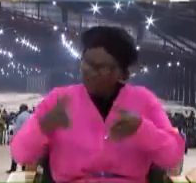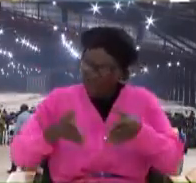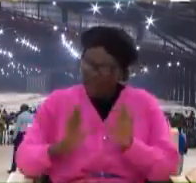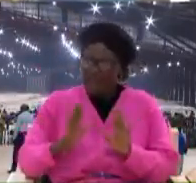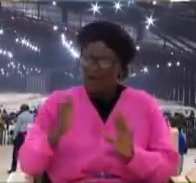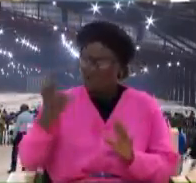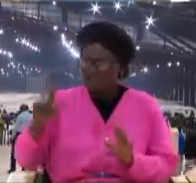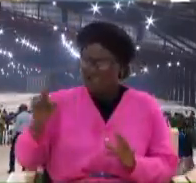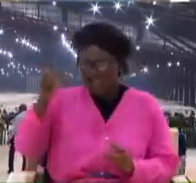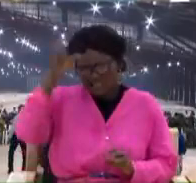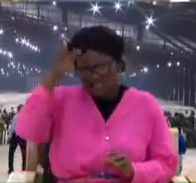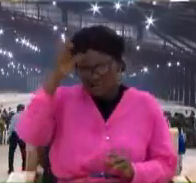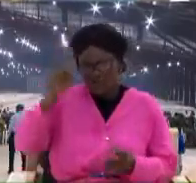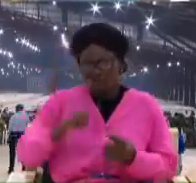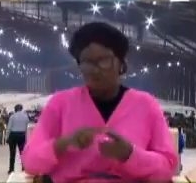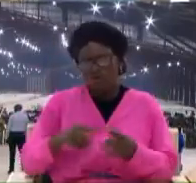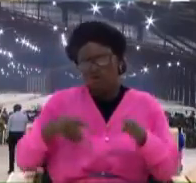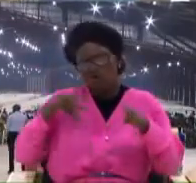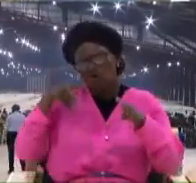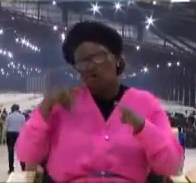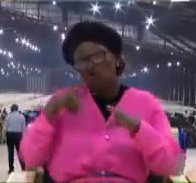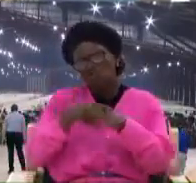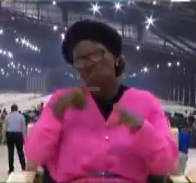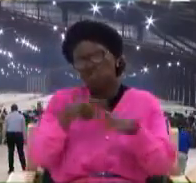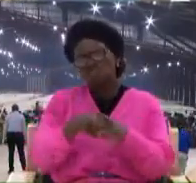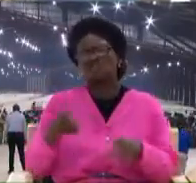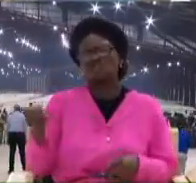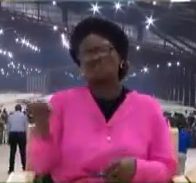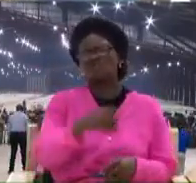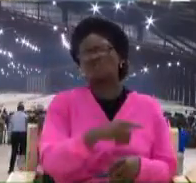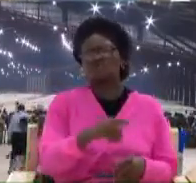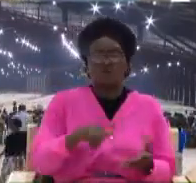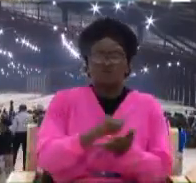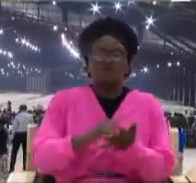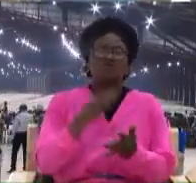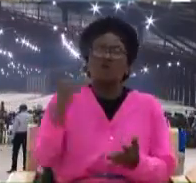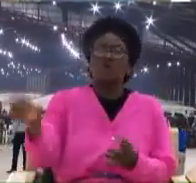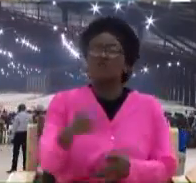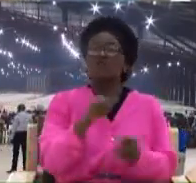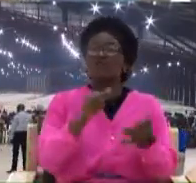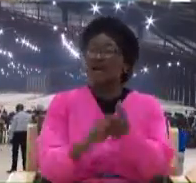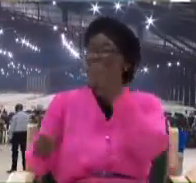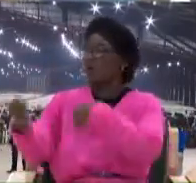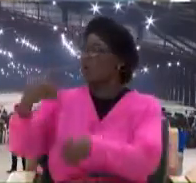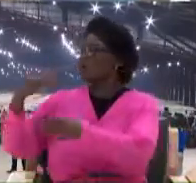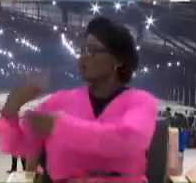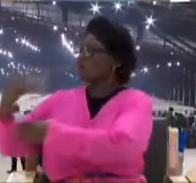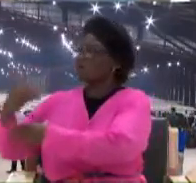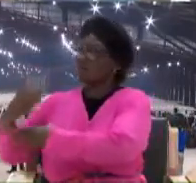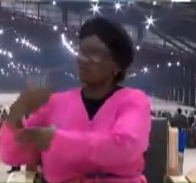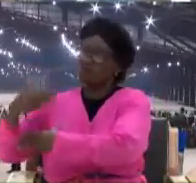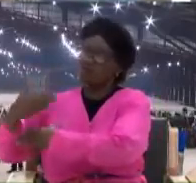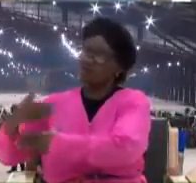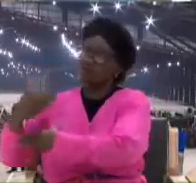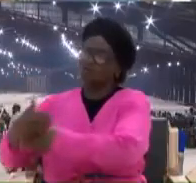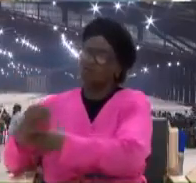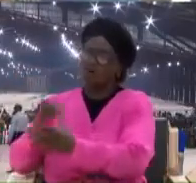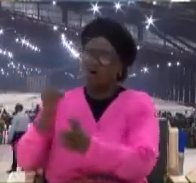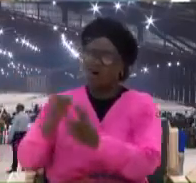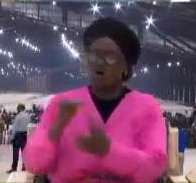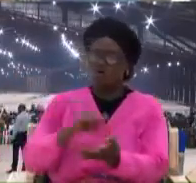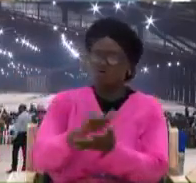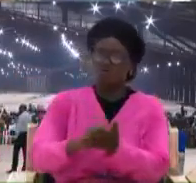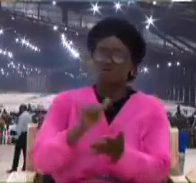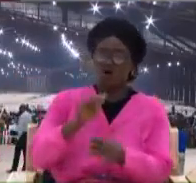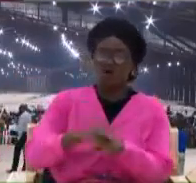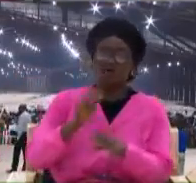And those of you who have come forward, and those of you who are on the way, particularly in the old arena,